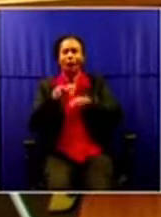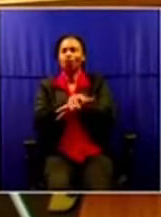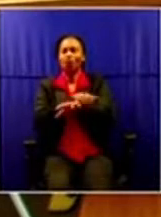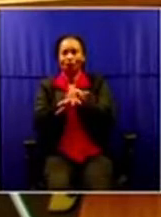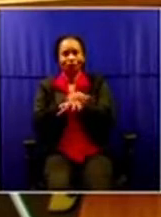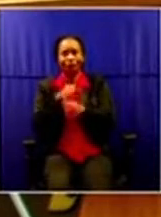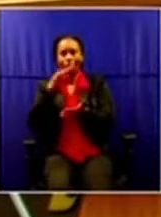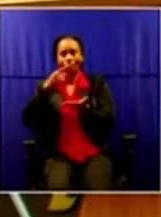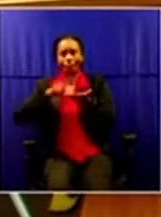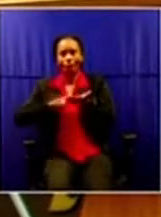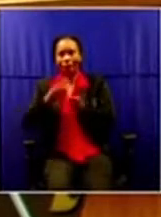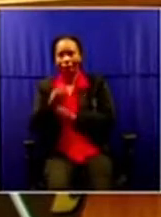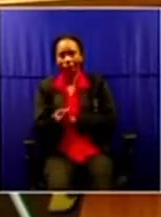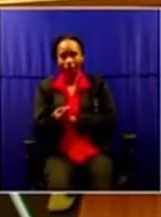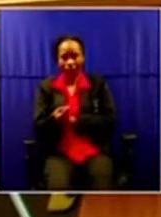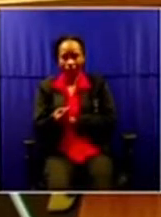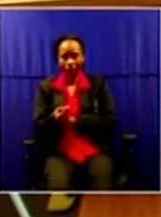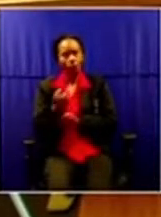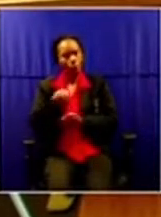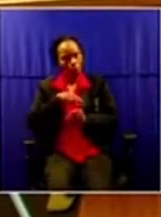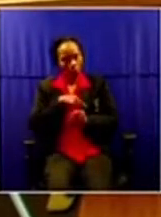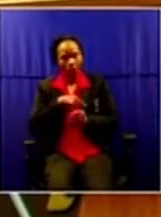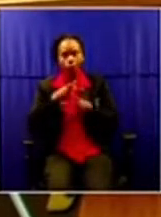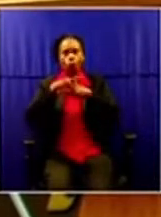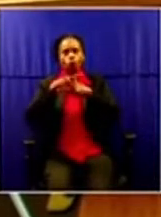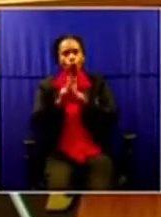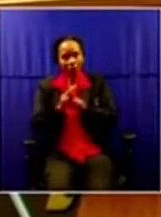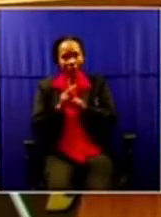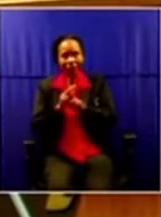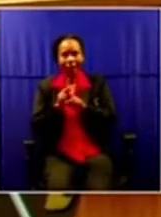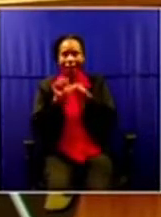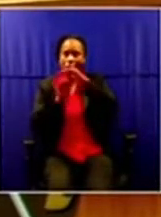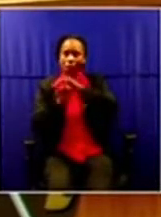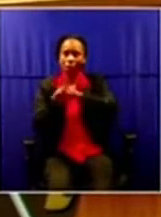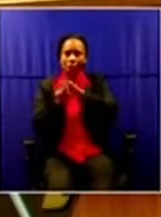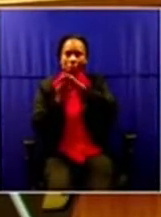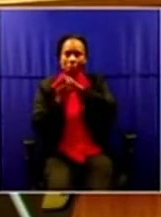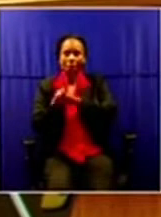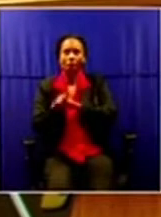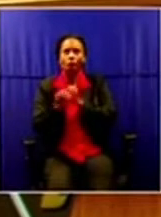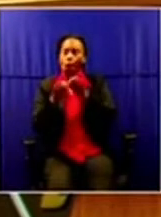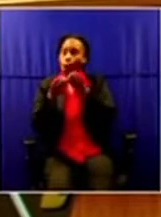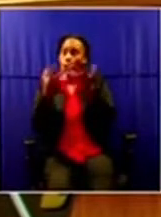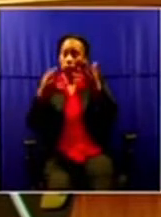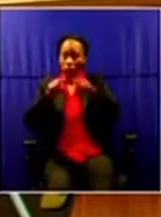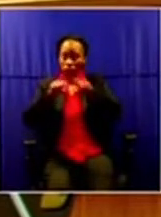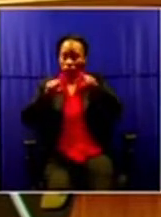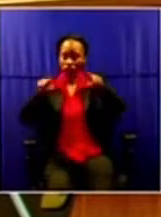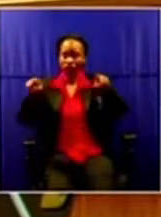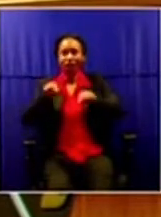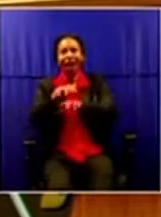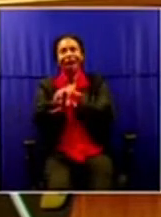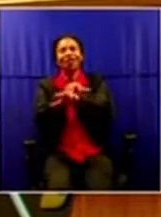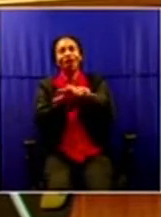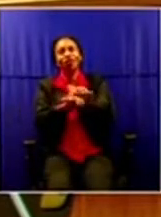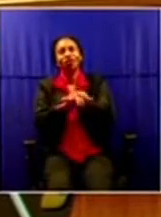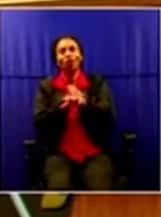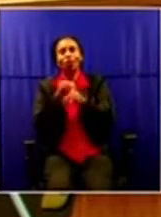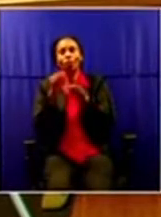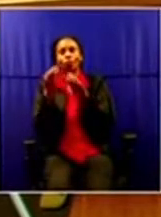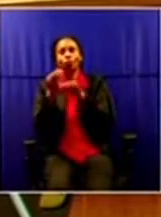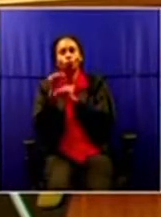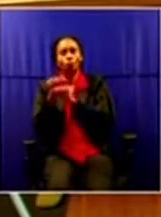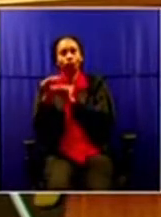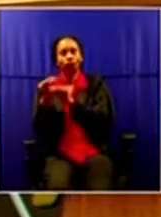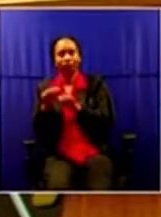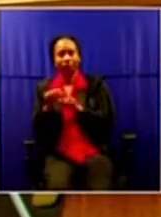are a producer and exporter of a wide variety of agricultural products.